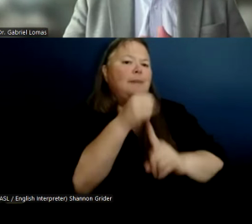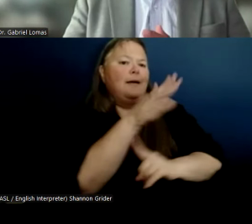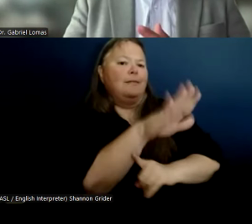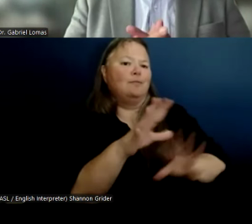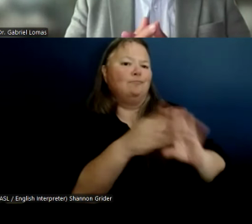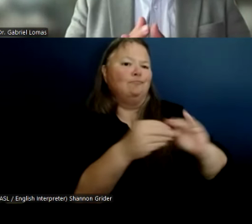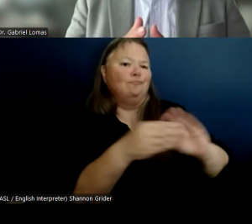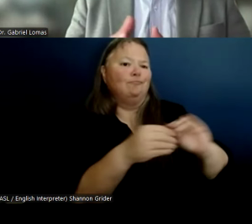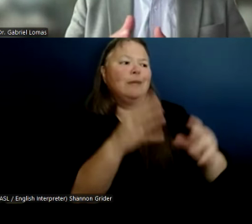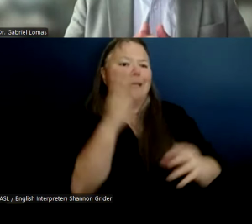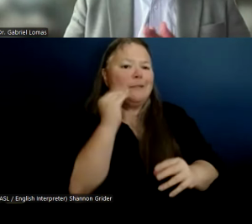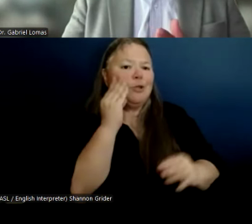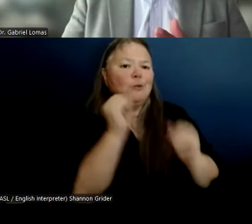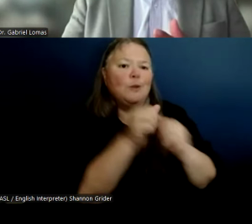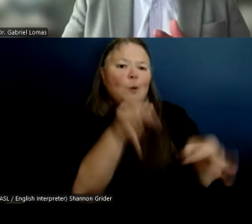opinion.